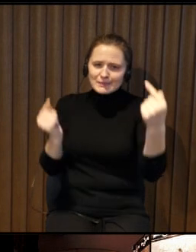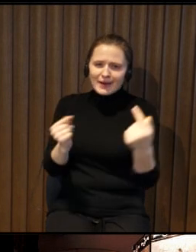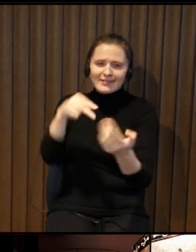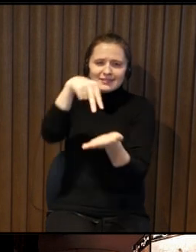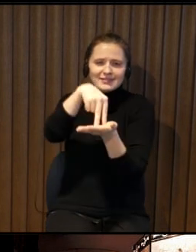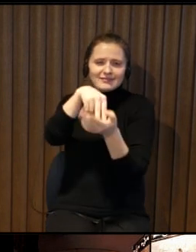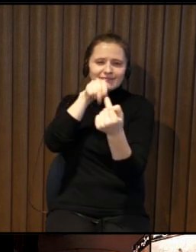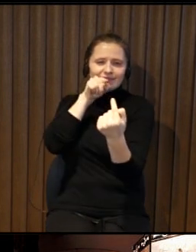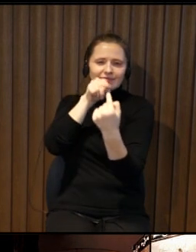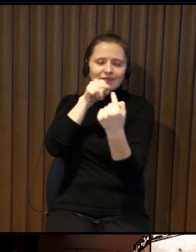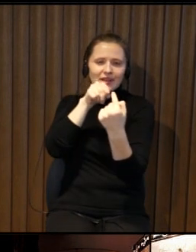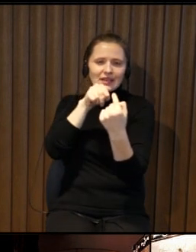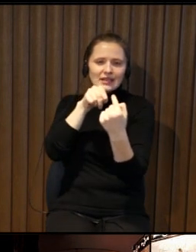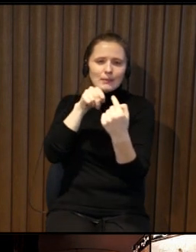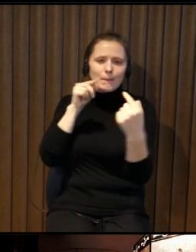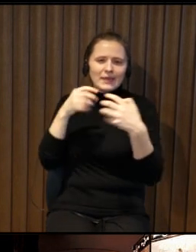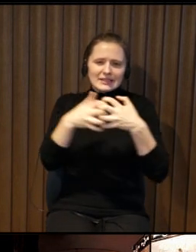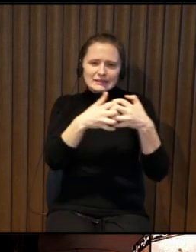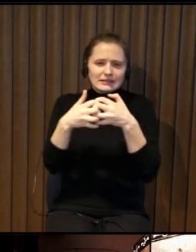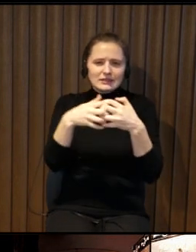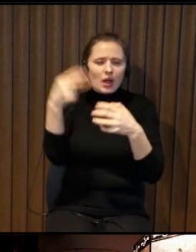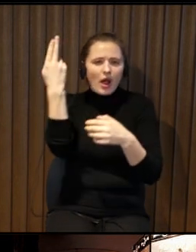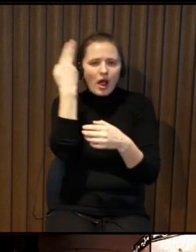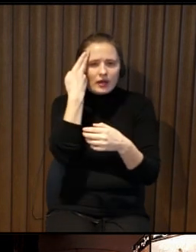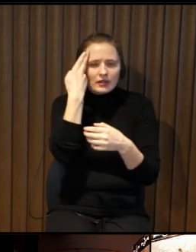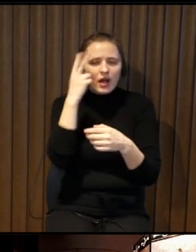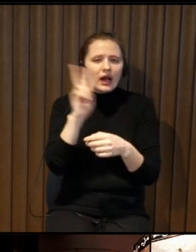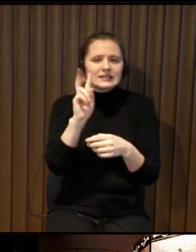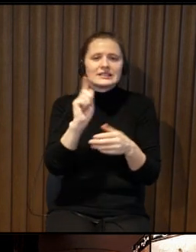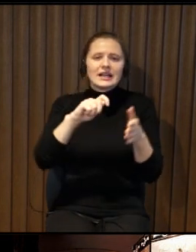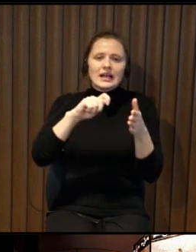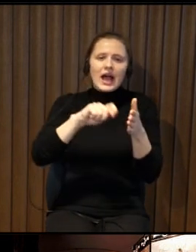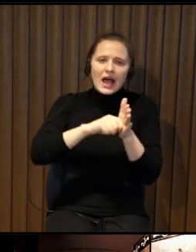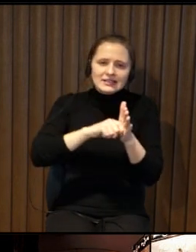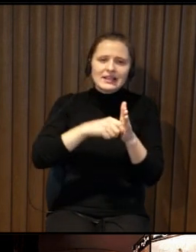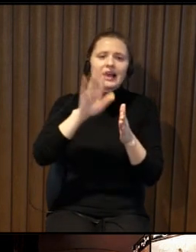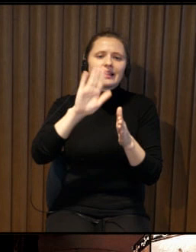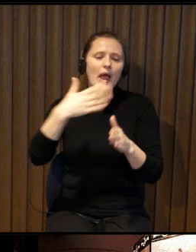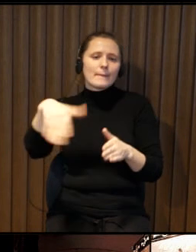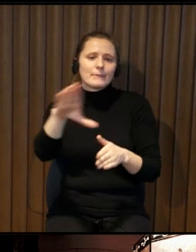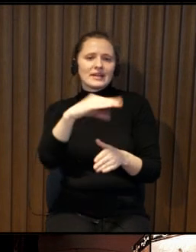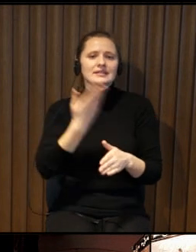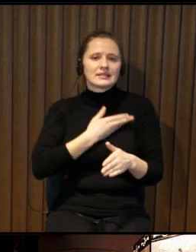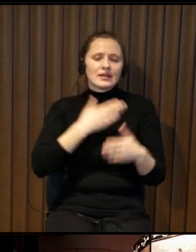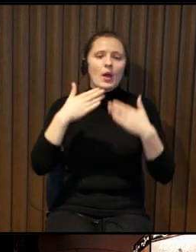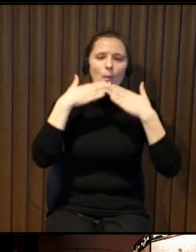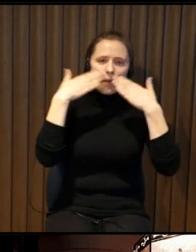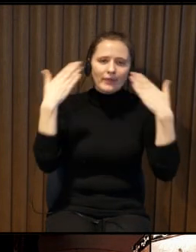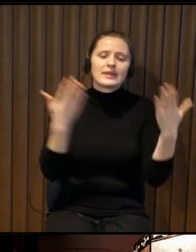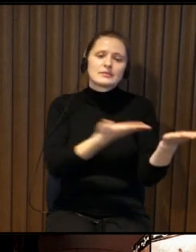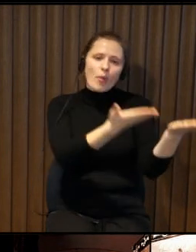to our survival. Thank you again for inviting me to speak here, and